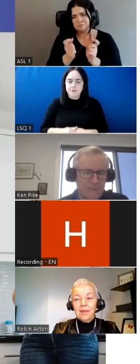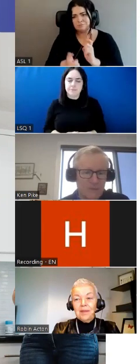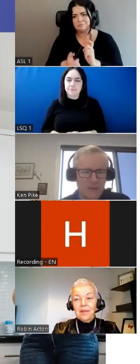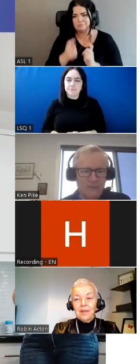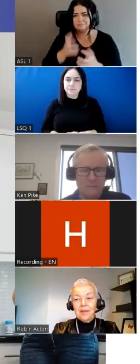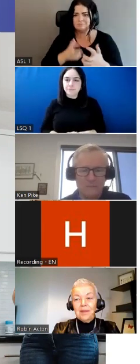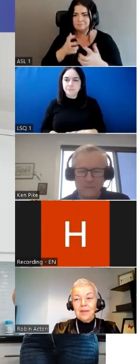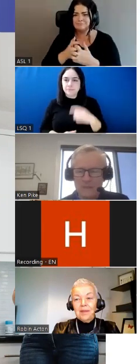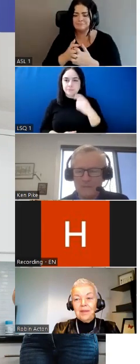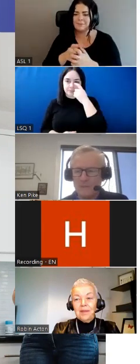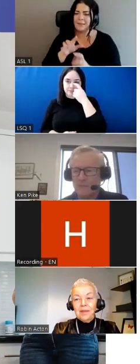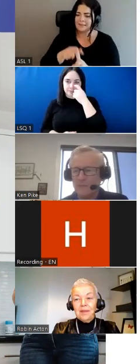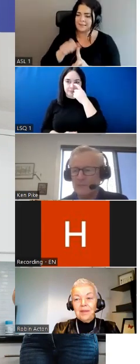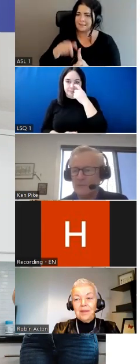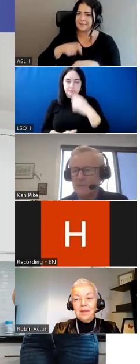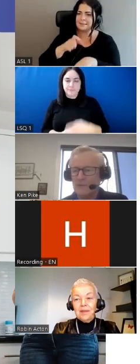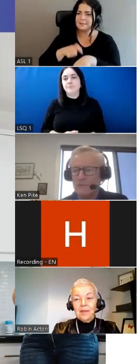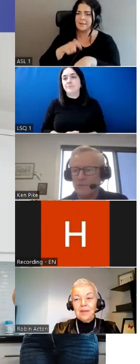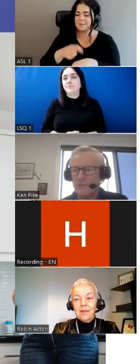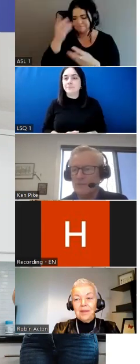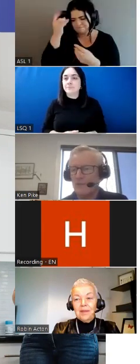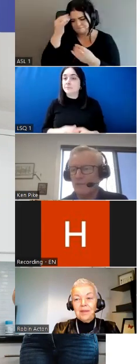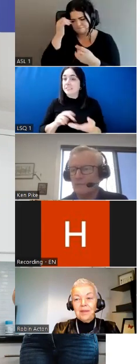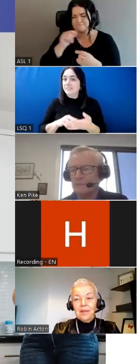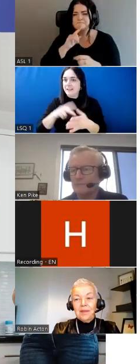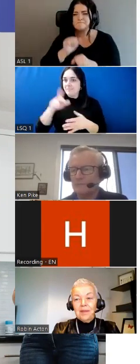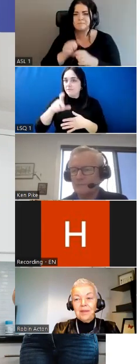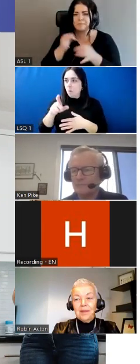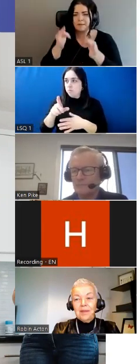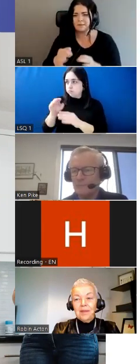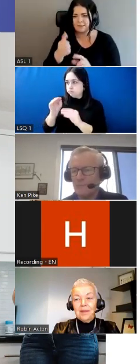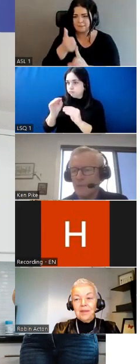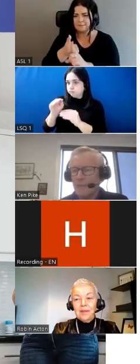him time to make some of those decisions for himself.